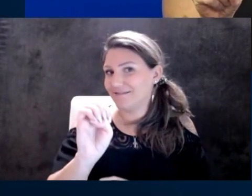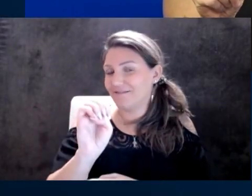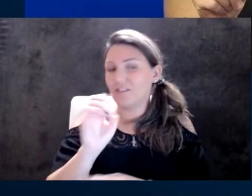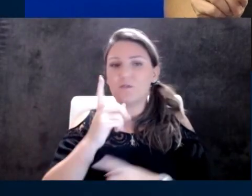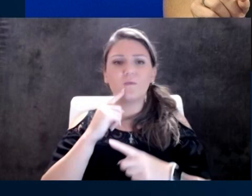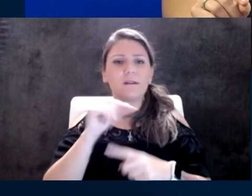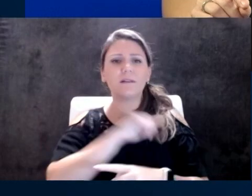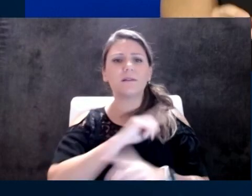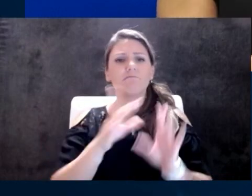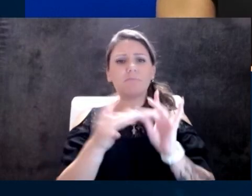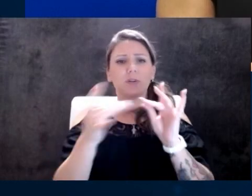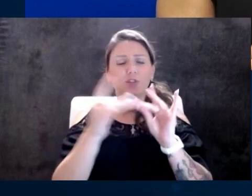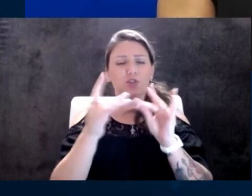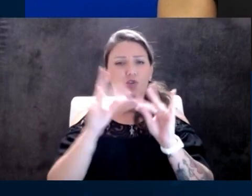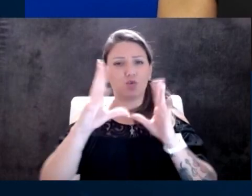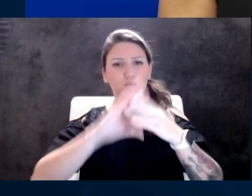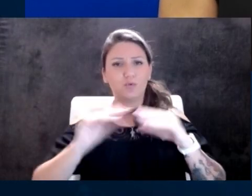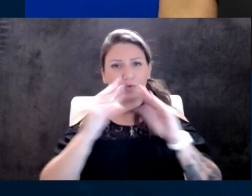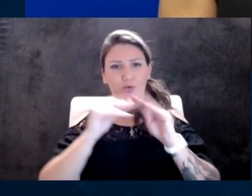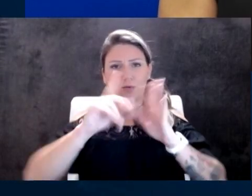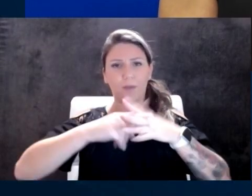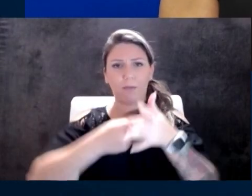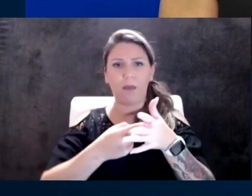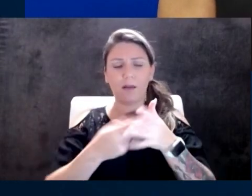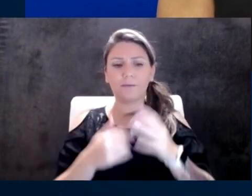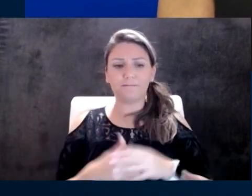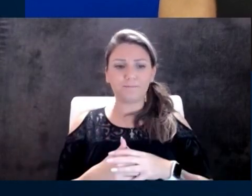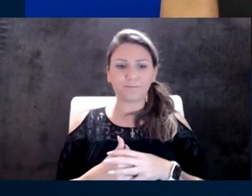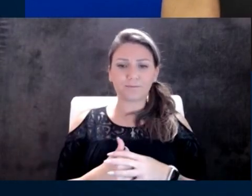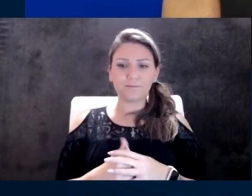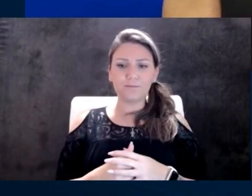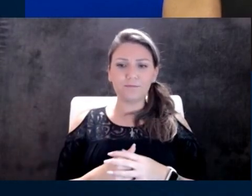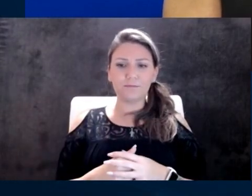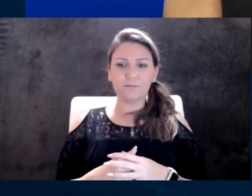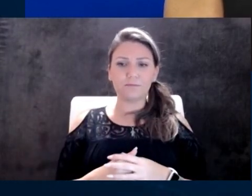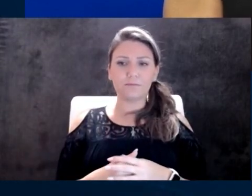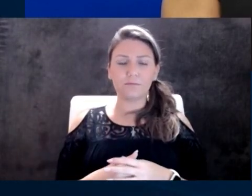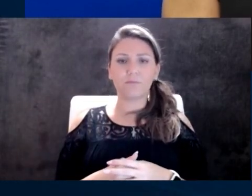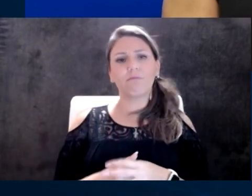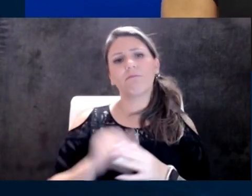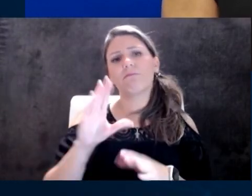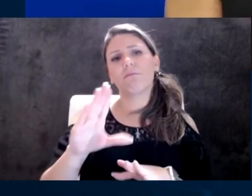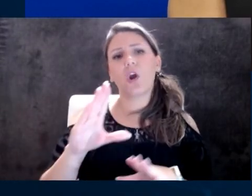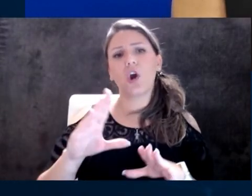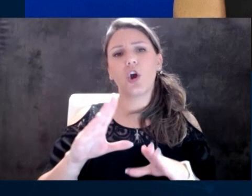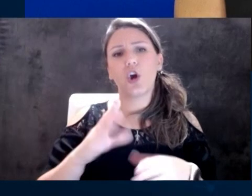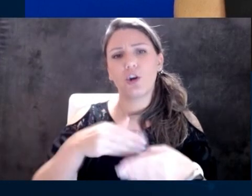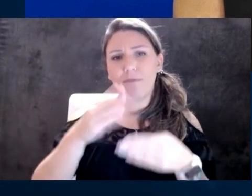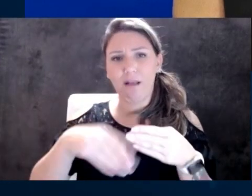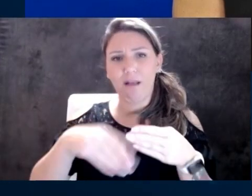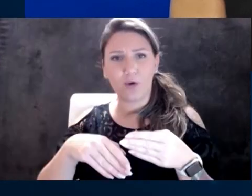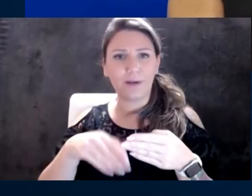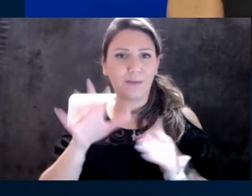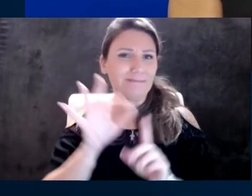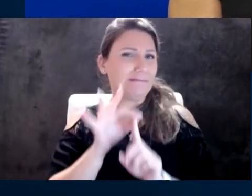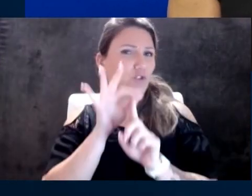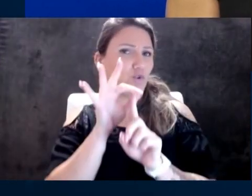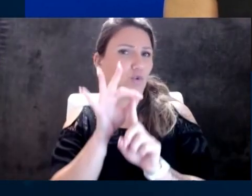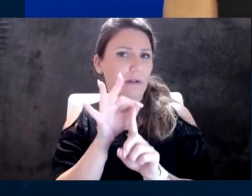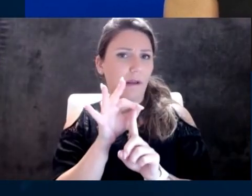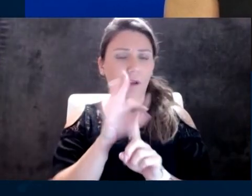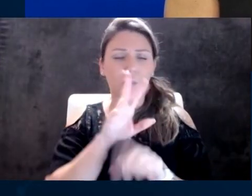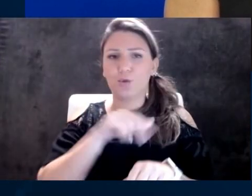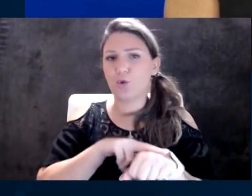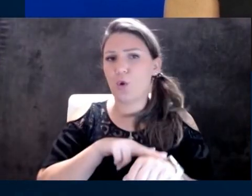saw at the beginning. So what makes her outcome unique? You said normally somebody at this stage with metastatic